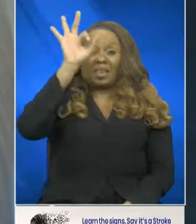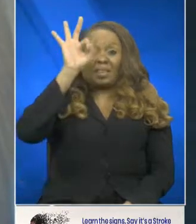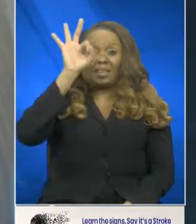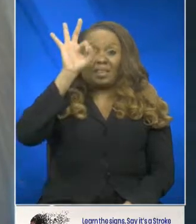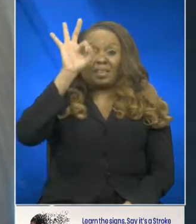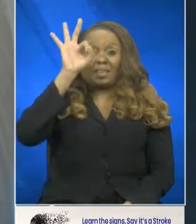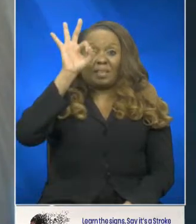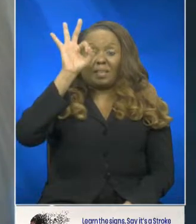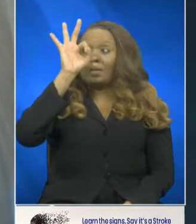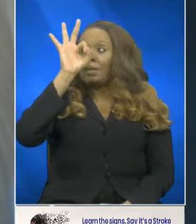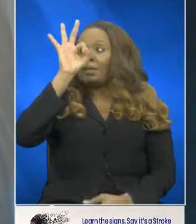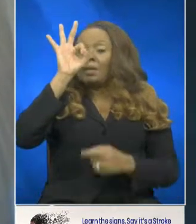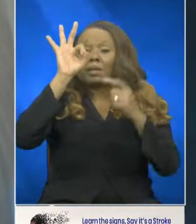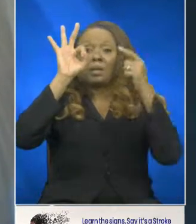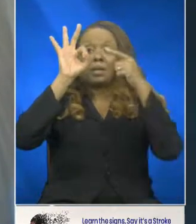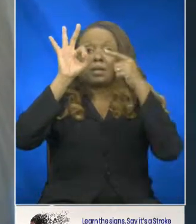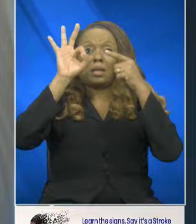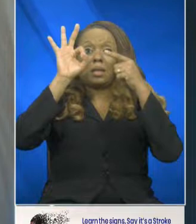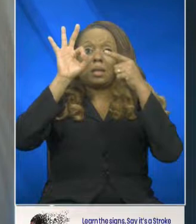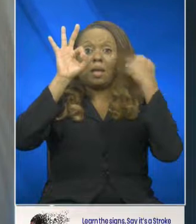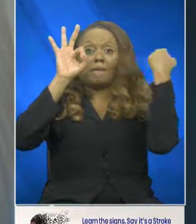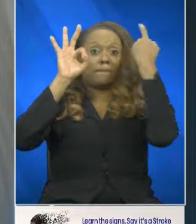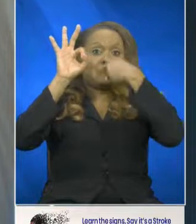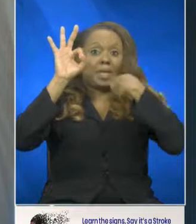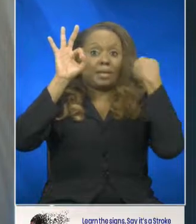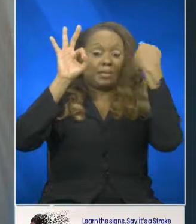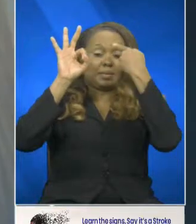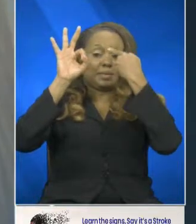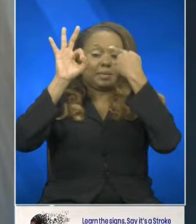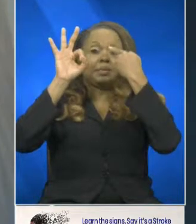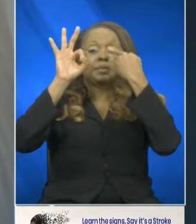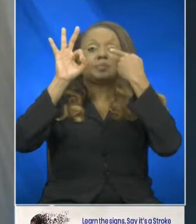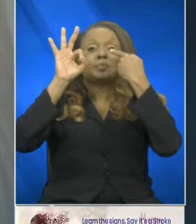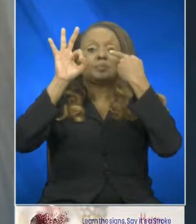for face. If you suspect somebody